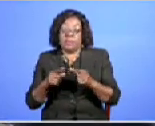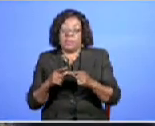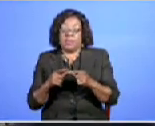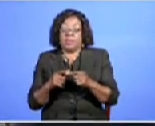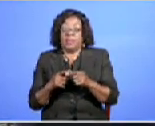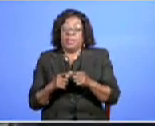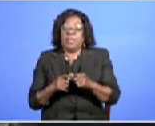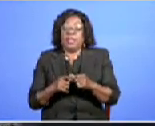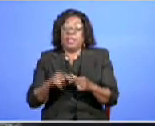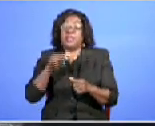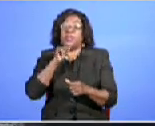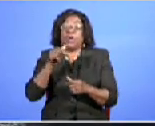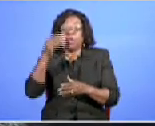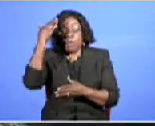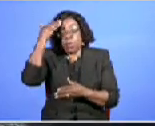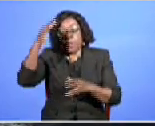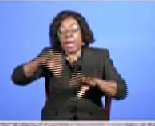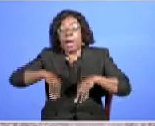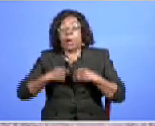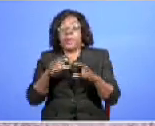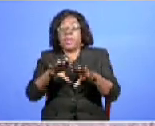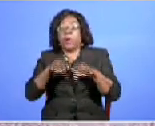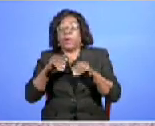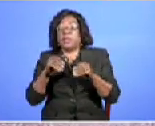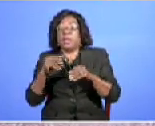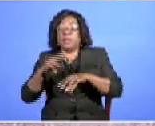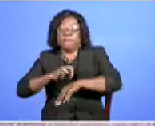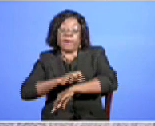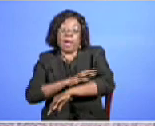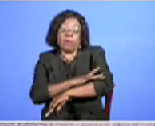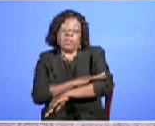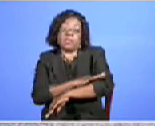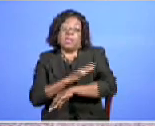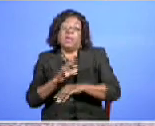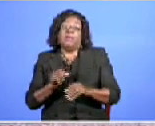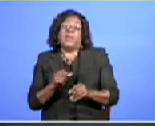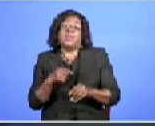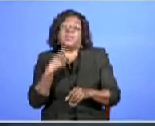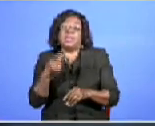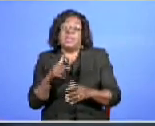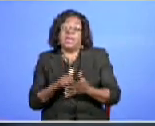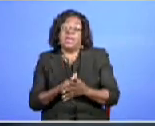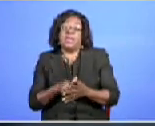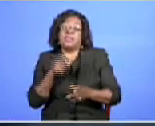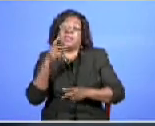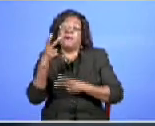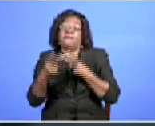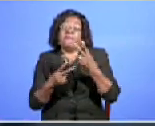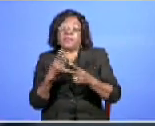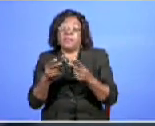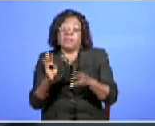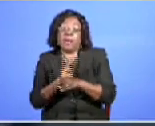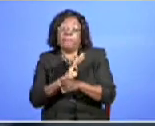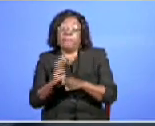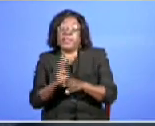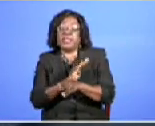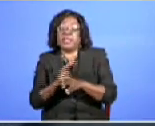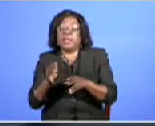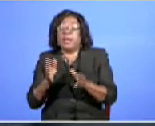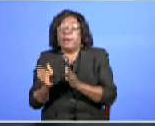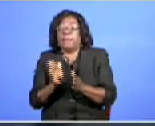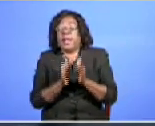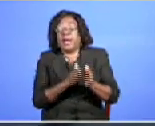is unknown how the 71-year-old caught the virus, but it's suspected that his recent busy schedule may have had something to do with